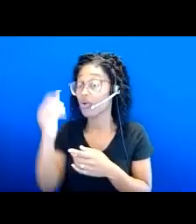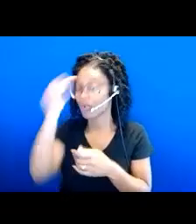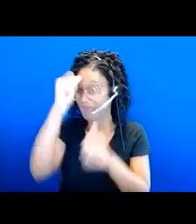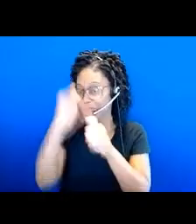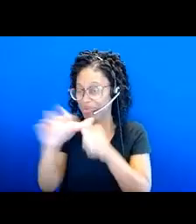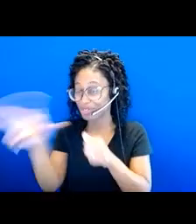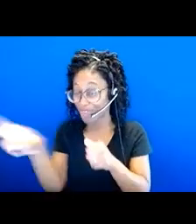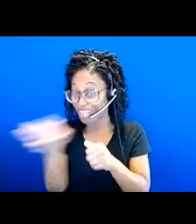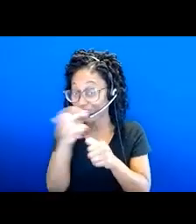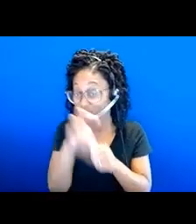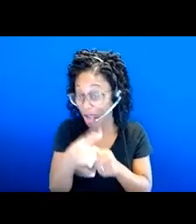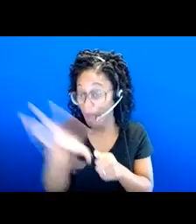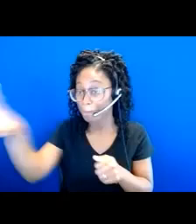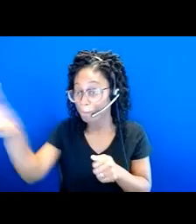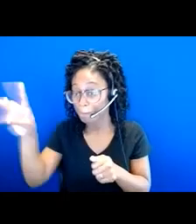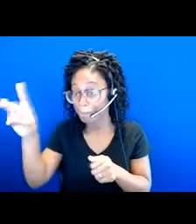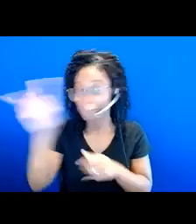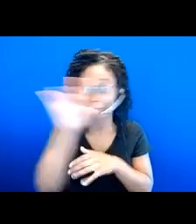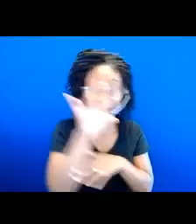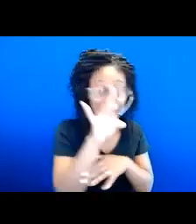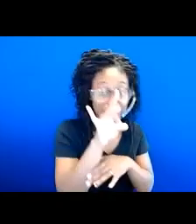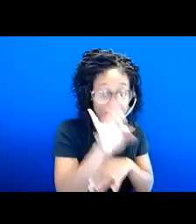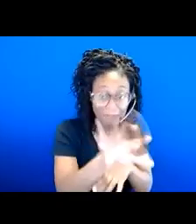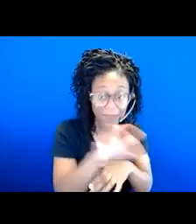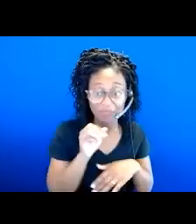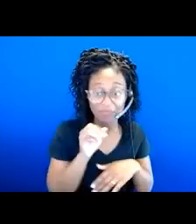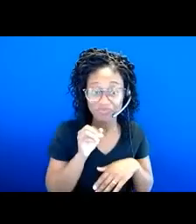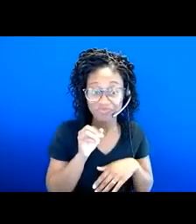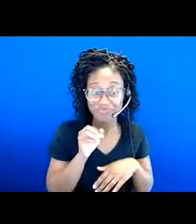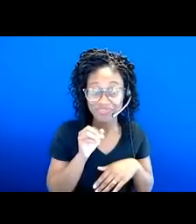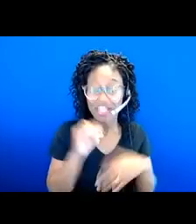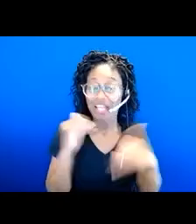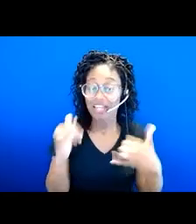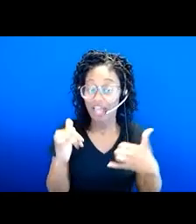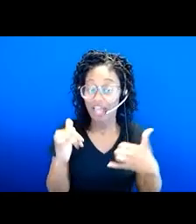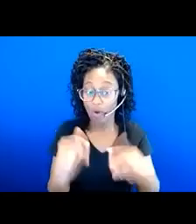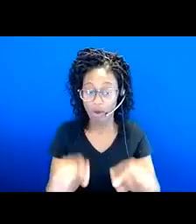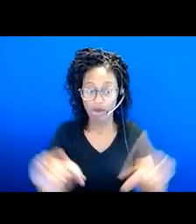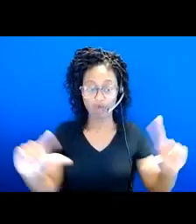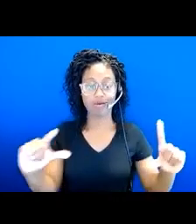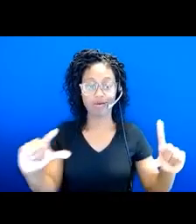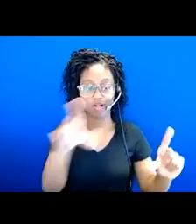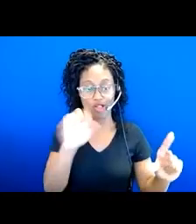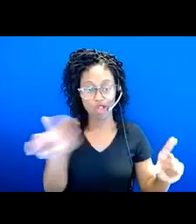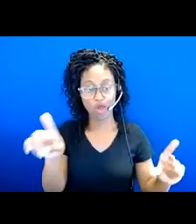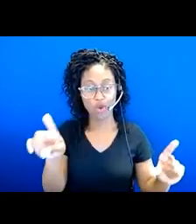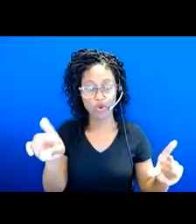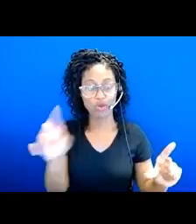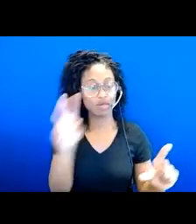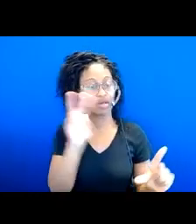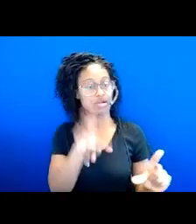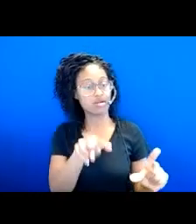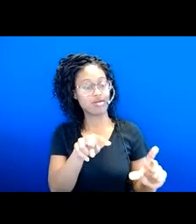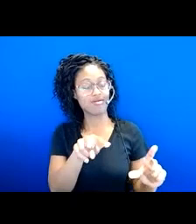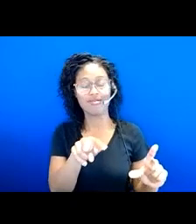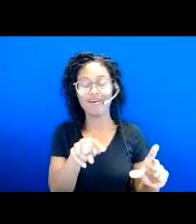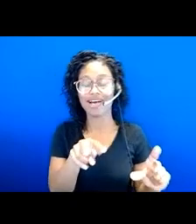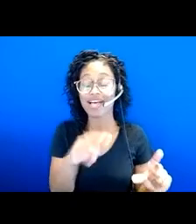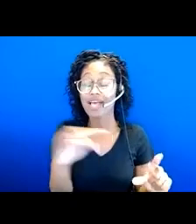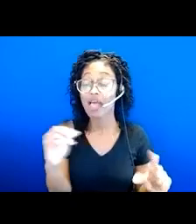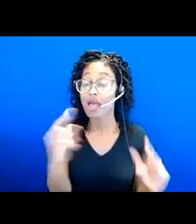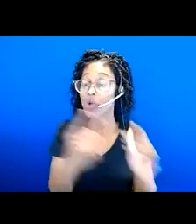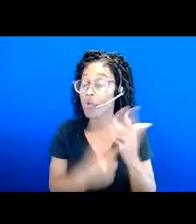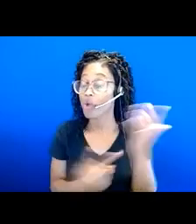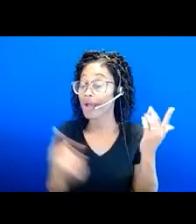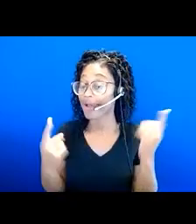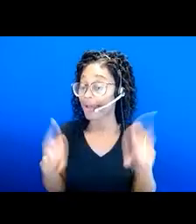just drag an image in here and it's loaded. And what's happening is that as you do this,